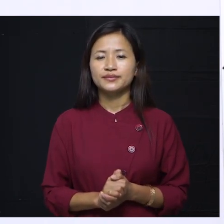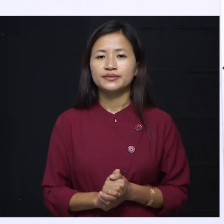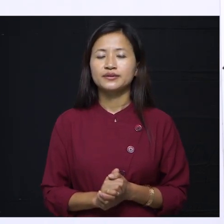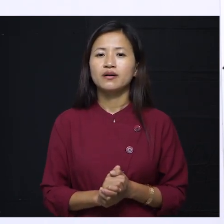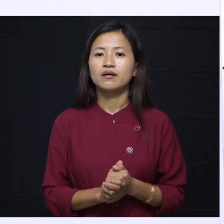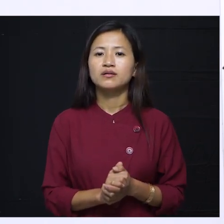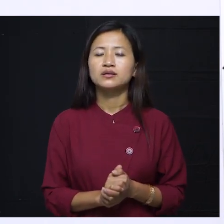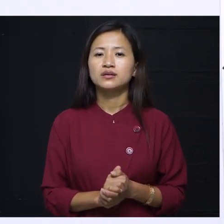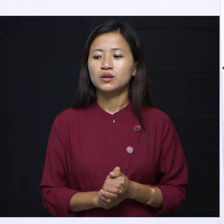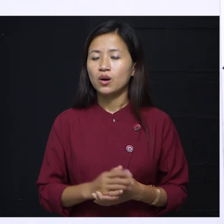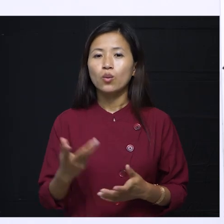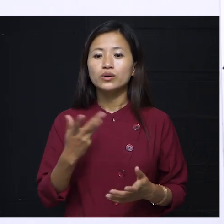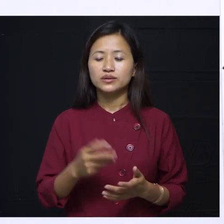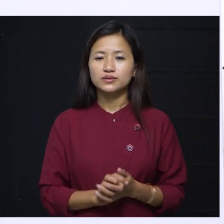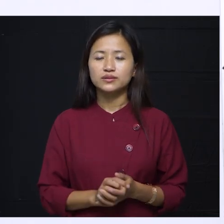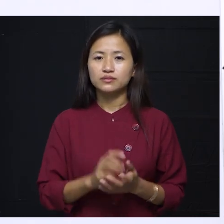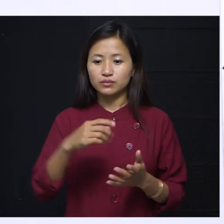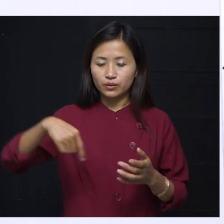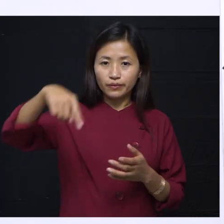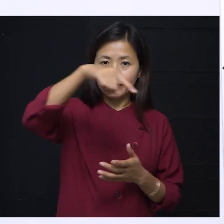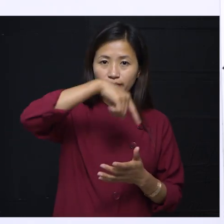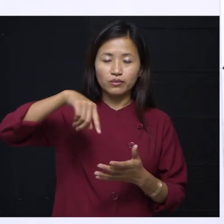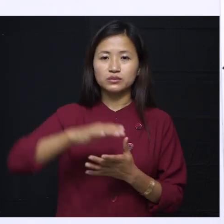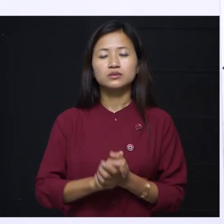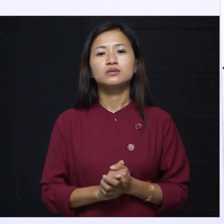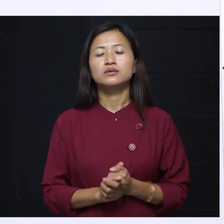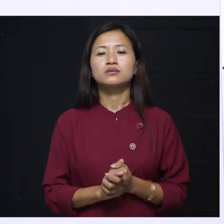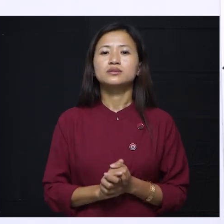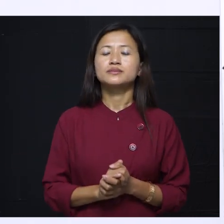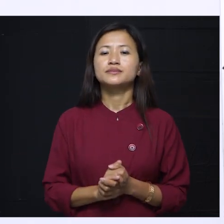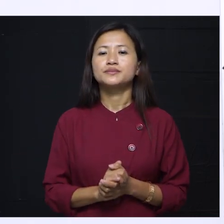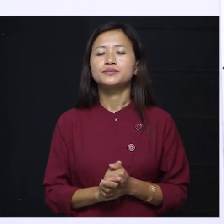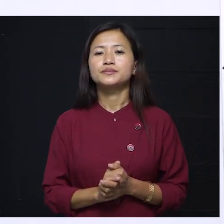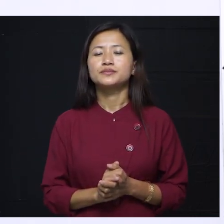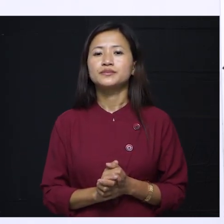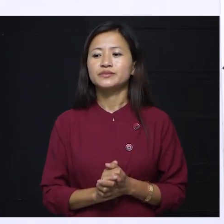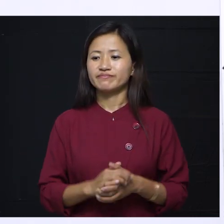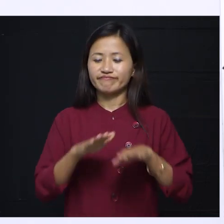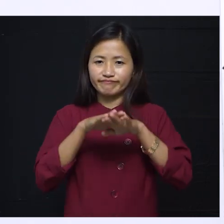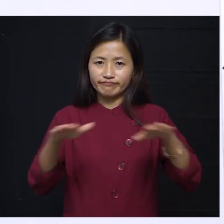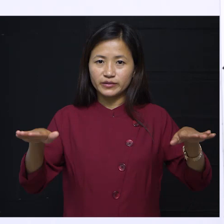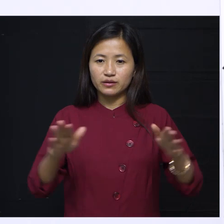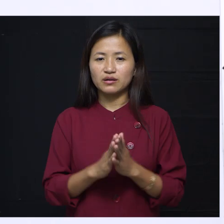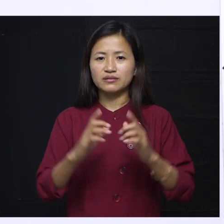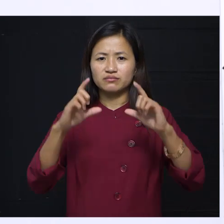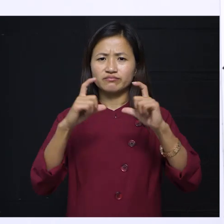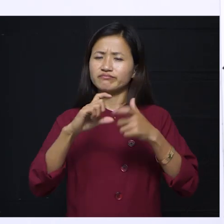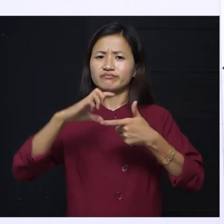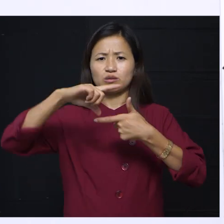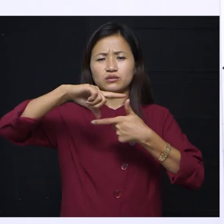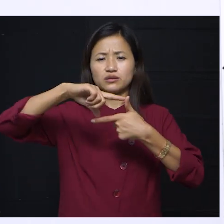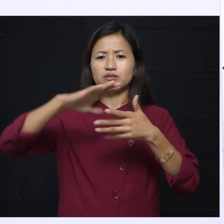Shape, whether it is round, flat, square,